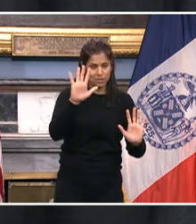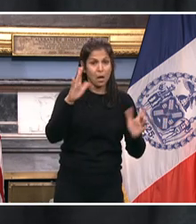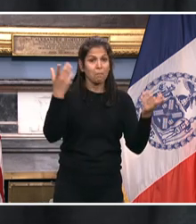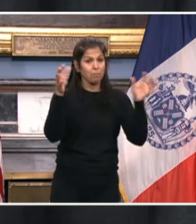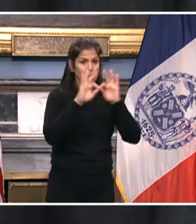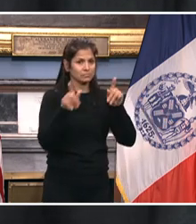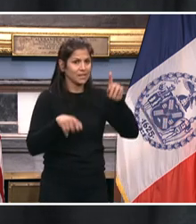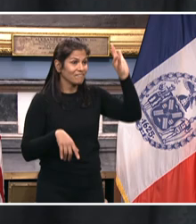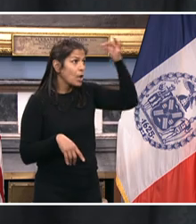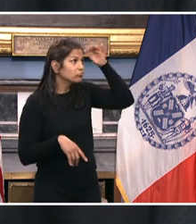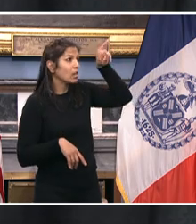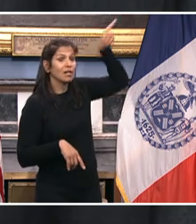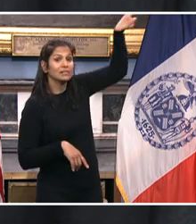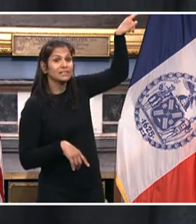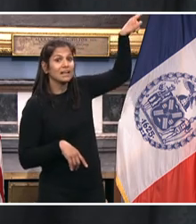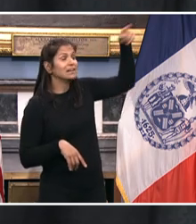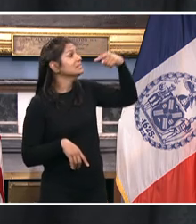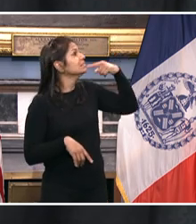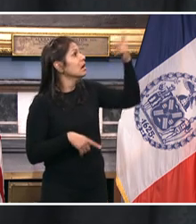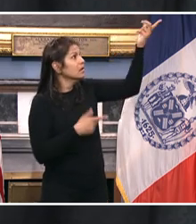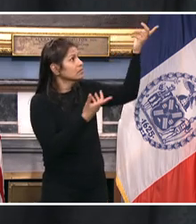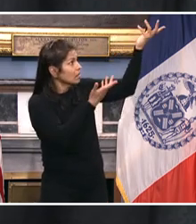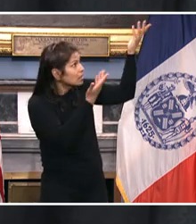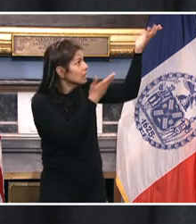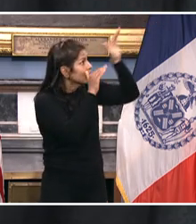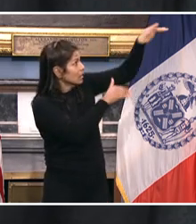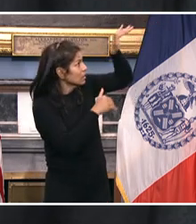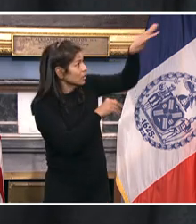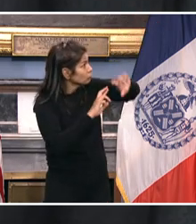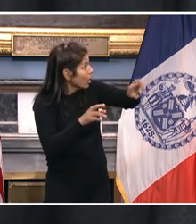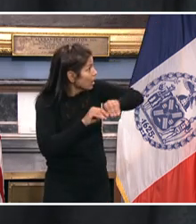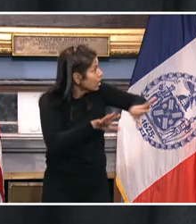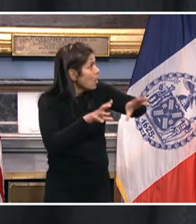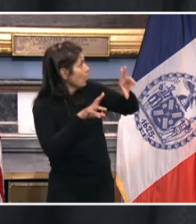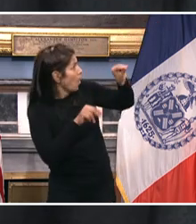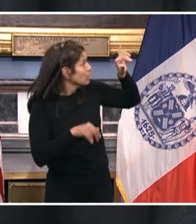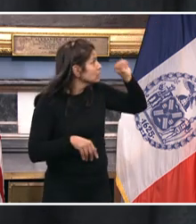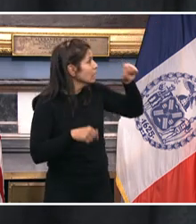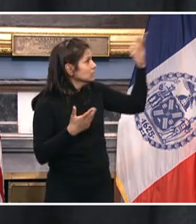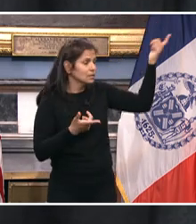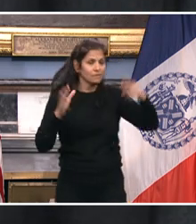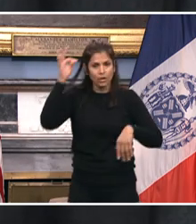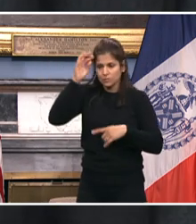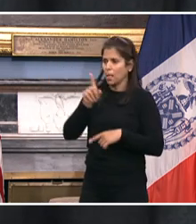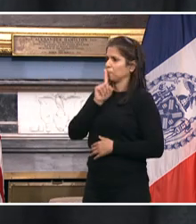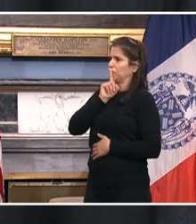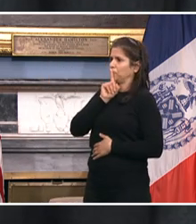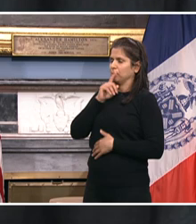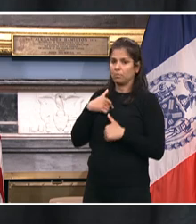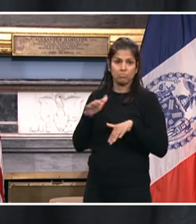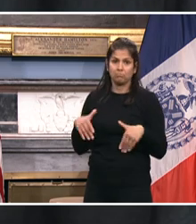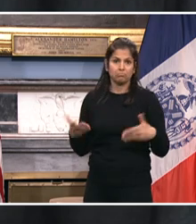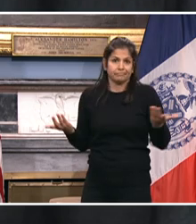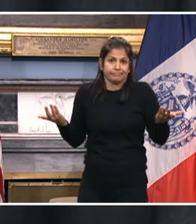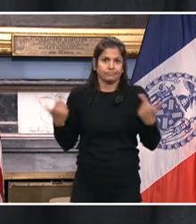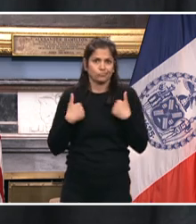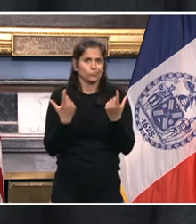something like normal. Okay, everybody, I want to thank you. And just to say to all New Yorkers, as you look around